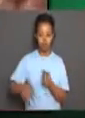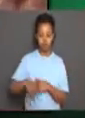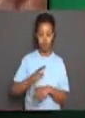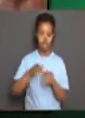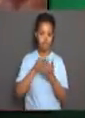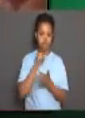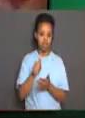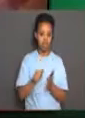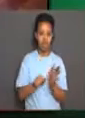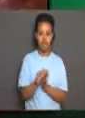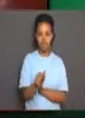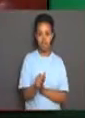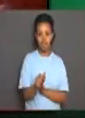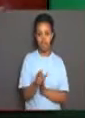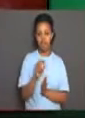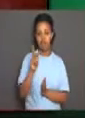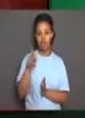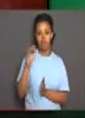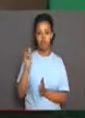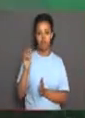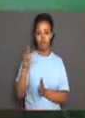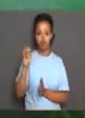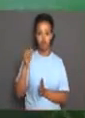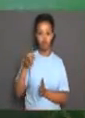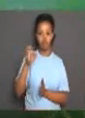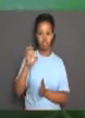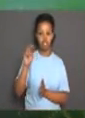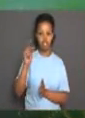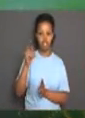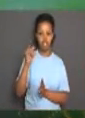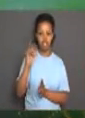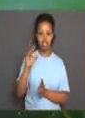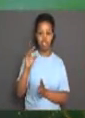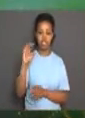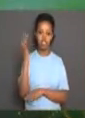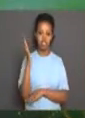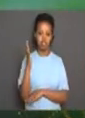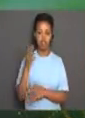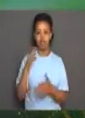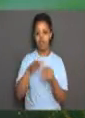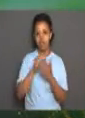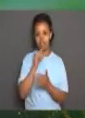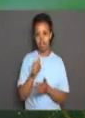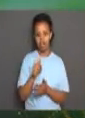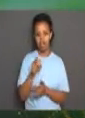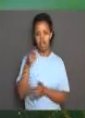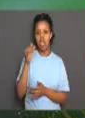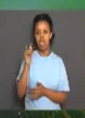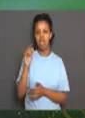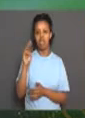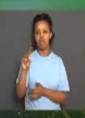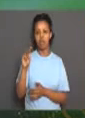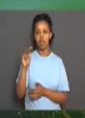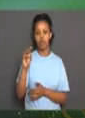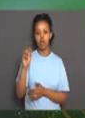and algae in the phylogenetic tree. Students, where can hemoglobin molecules